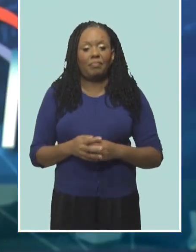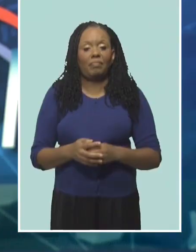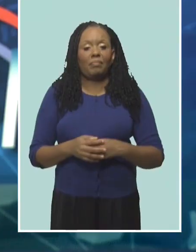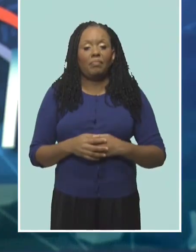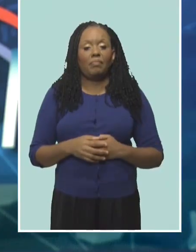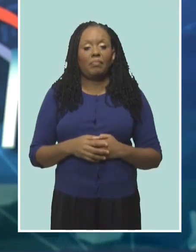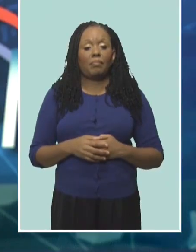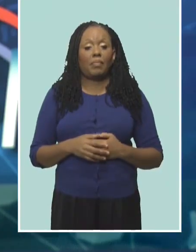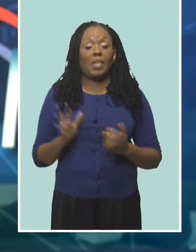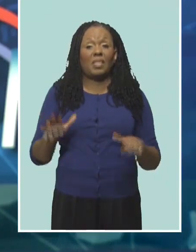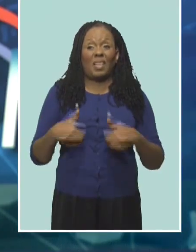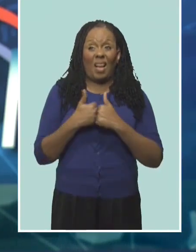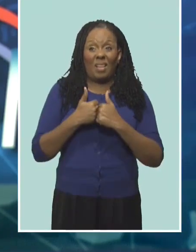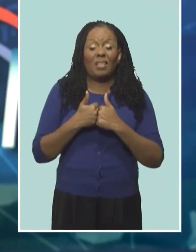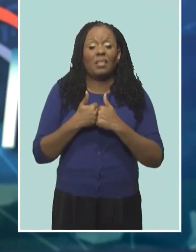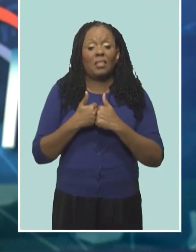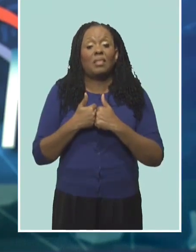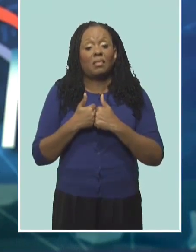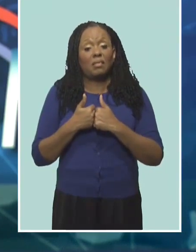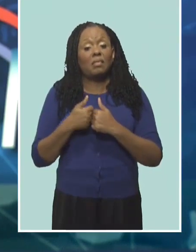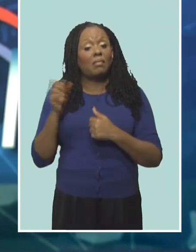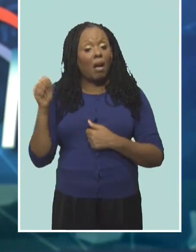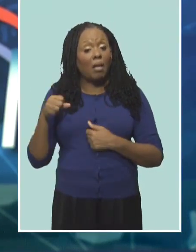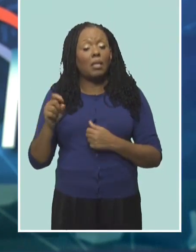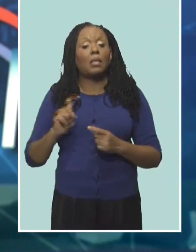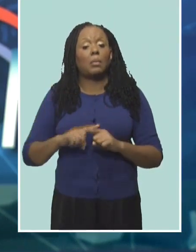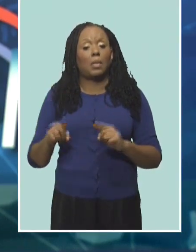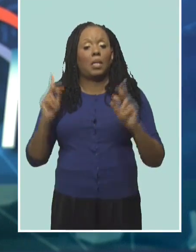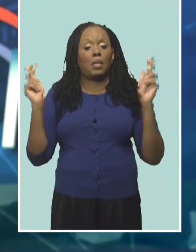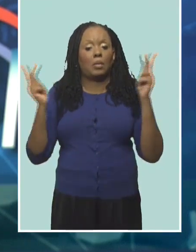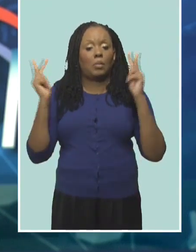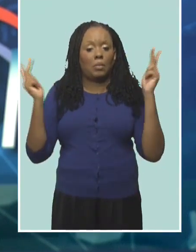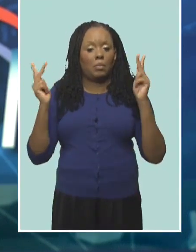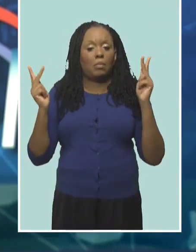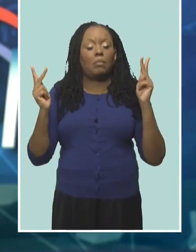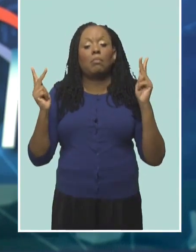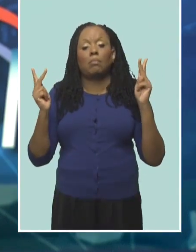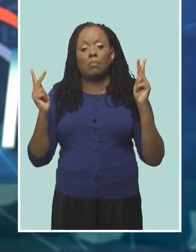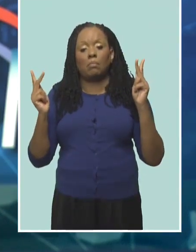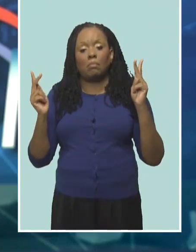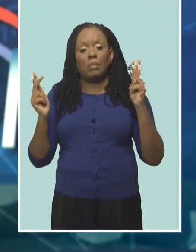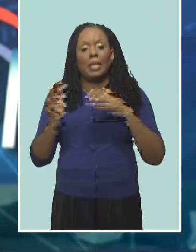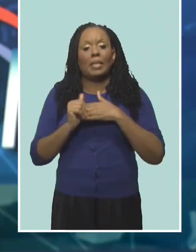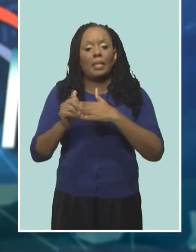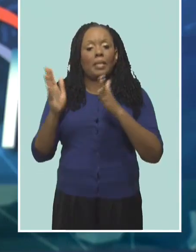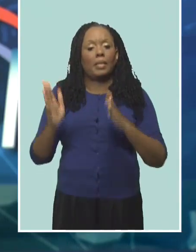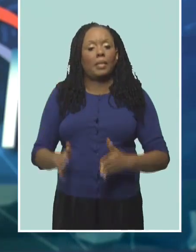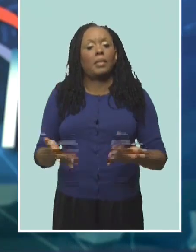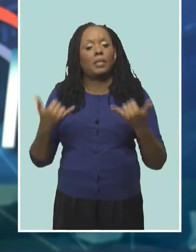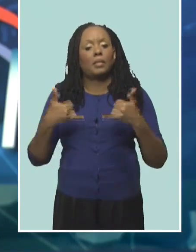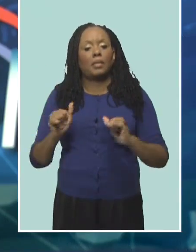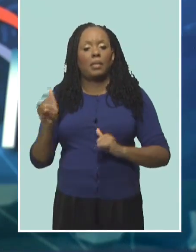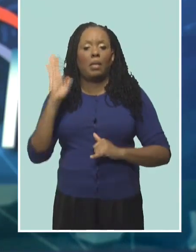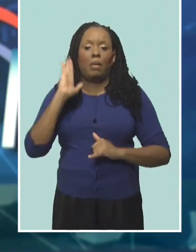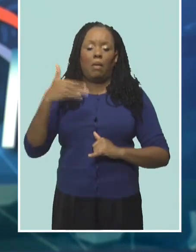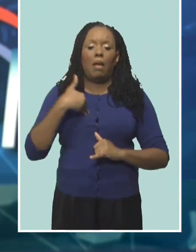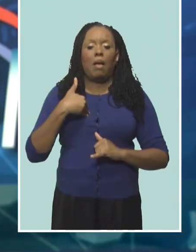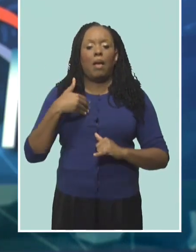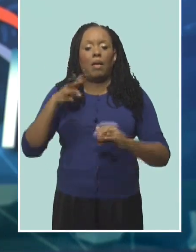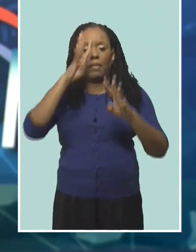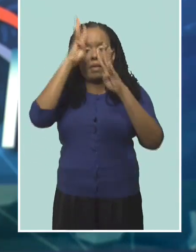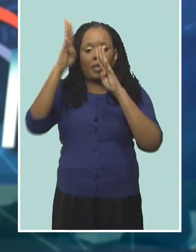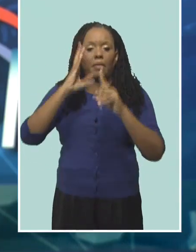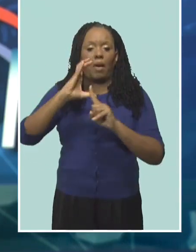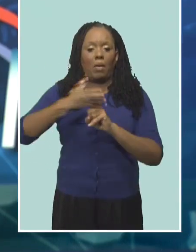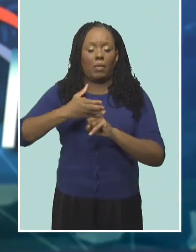And despite the challenges in production, Grand Kadooment band leaders are still promising to bring creative costumes this year. We caught up with